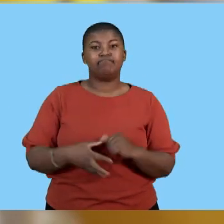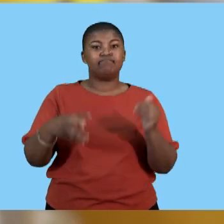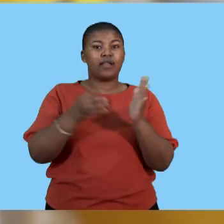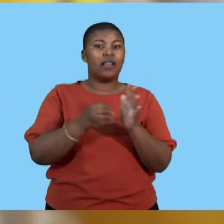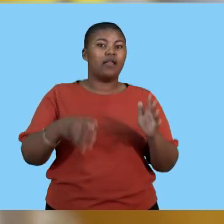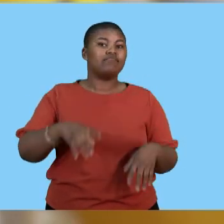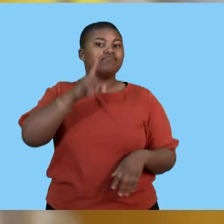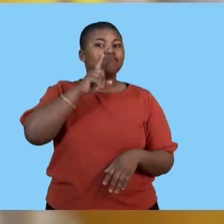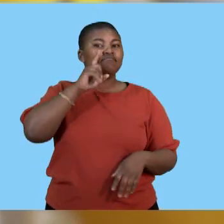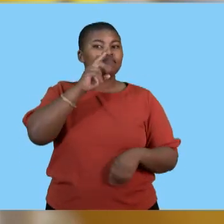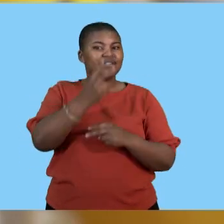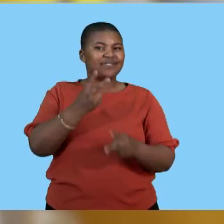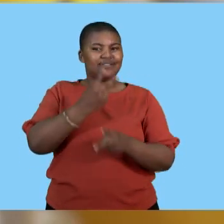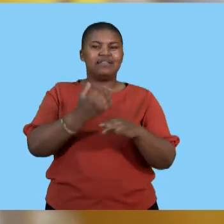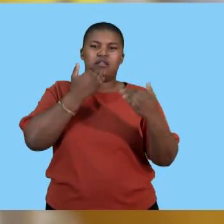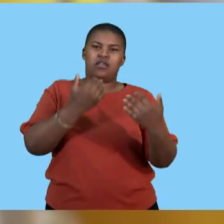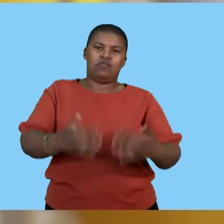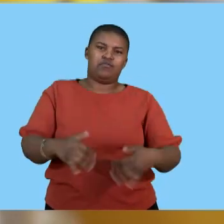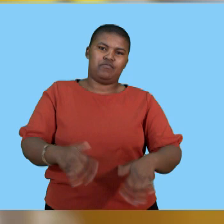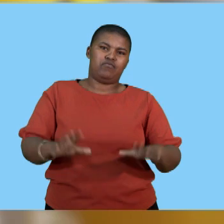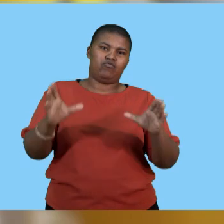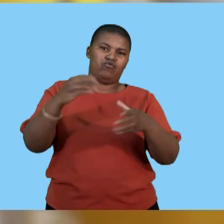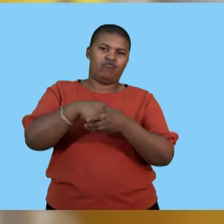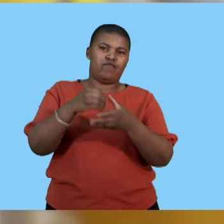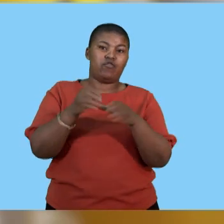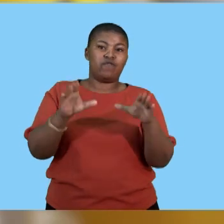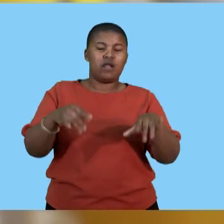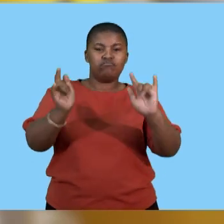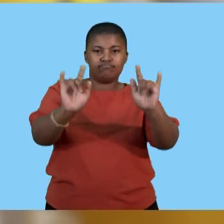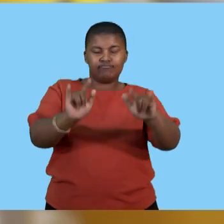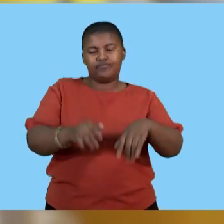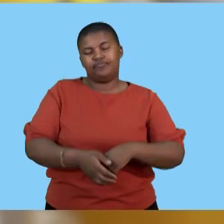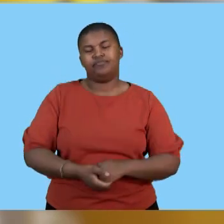Dear learners, thank you so much for joining me in today's class, and I hope to see you